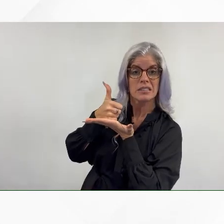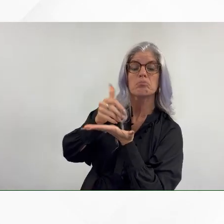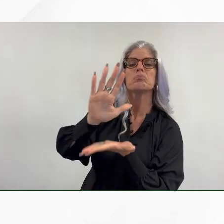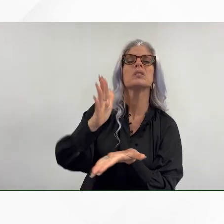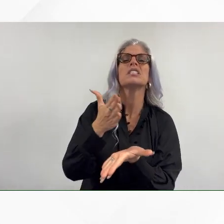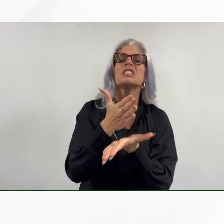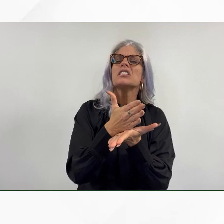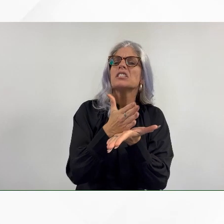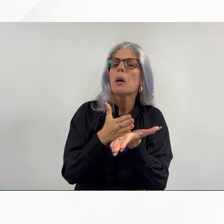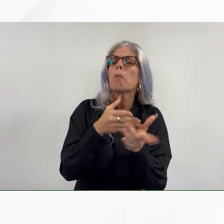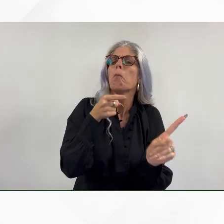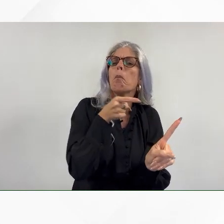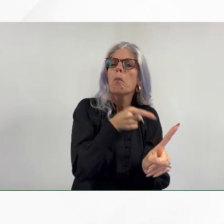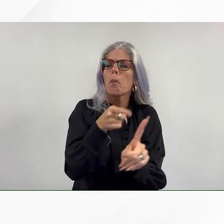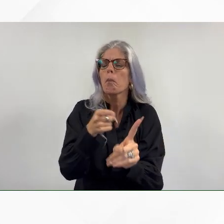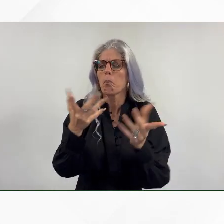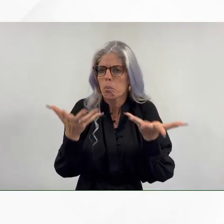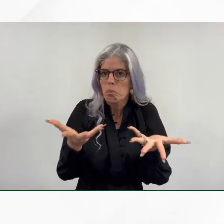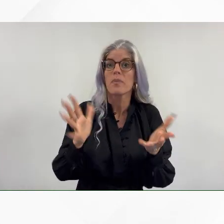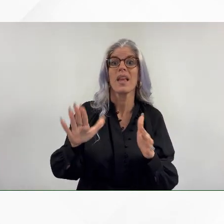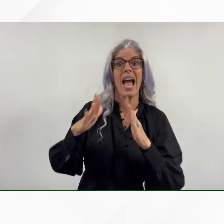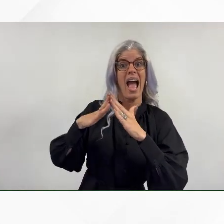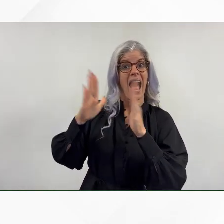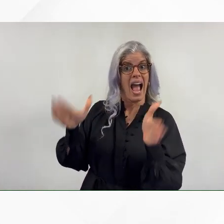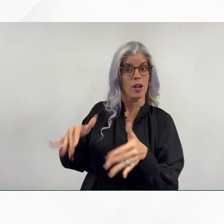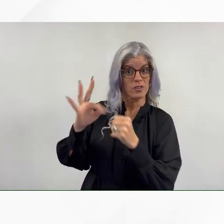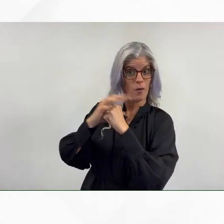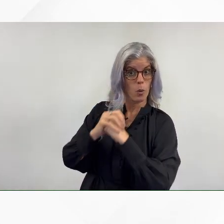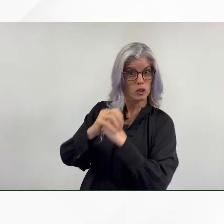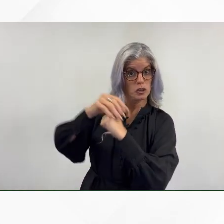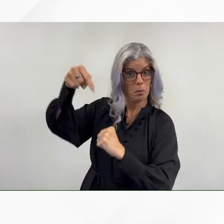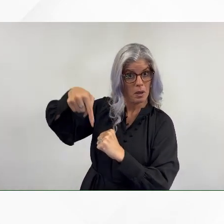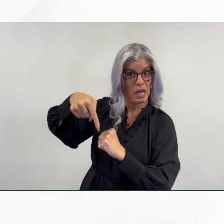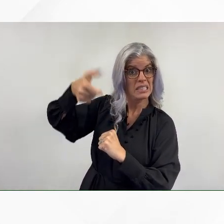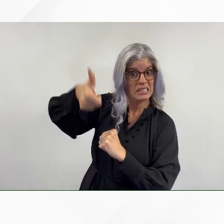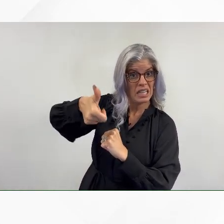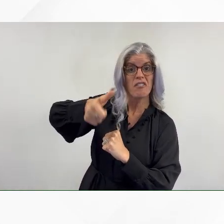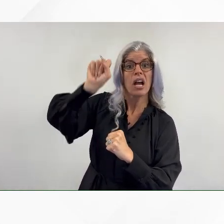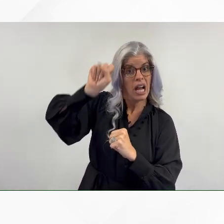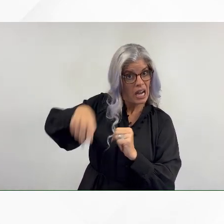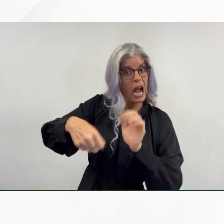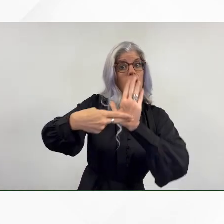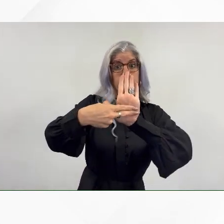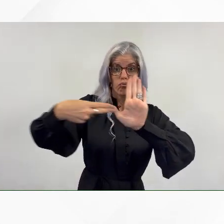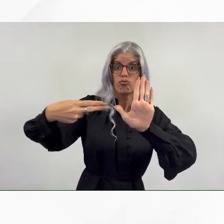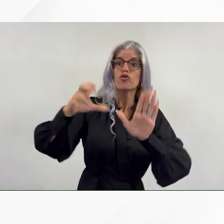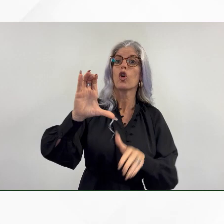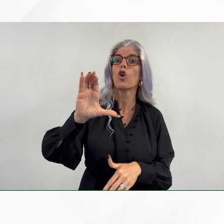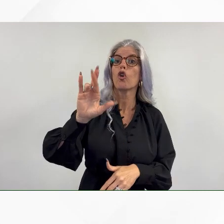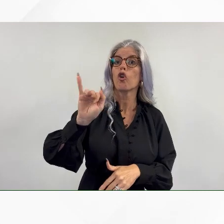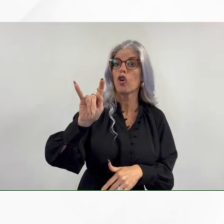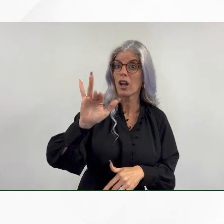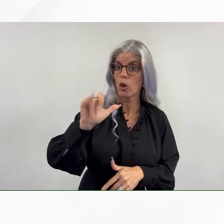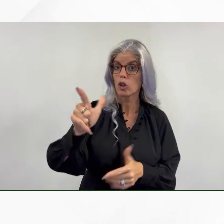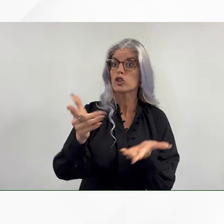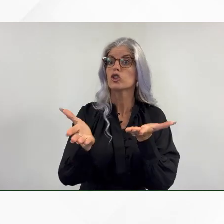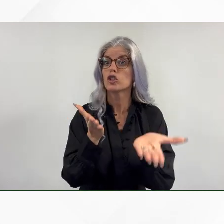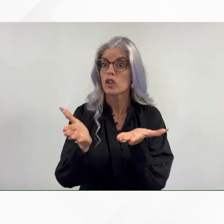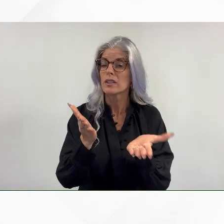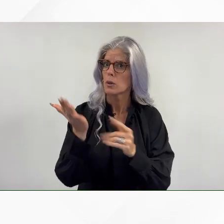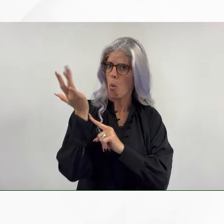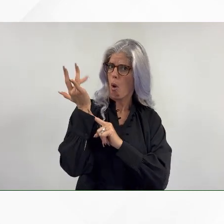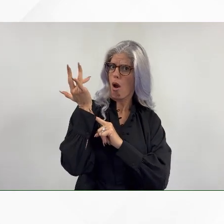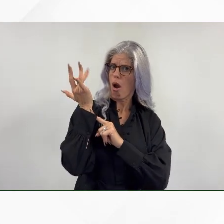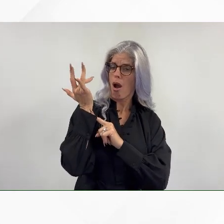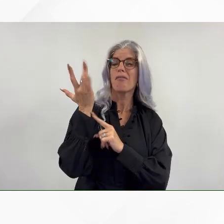considered non-critical but essential social services, a category which includes community centers, daycares, and food